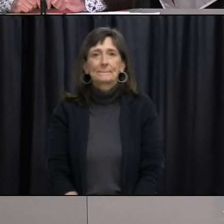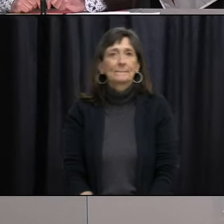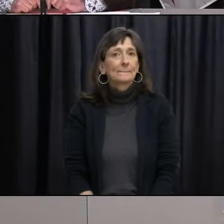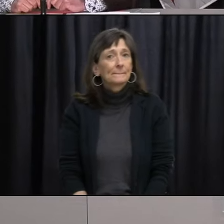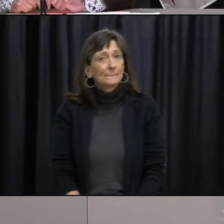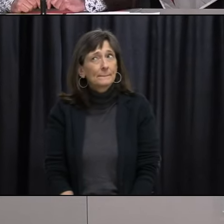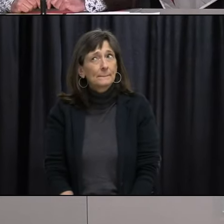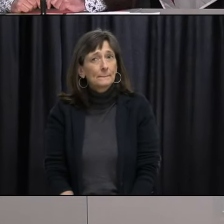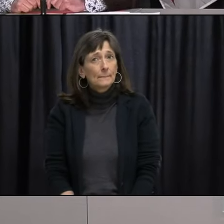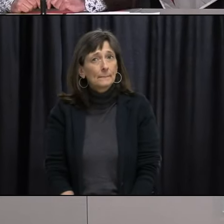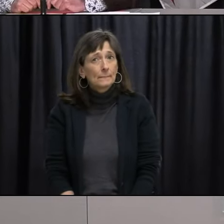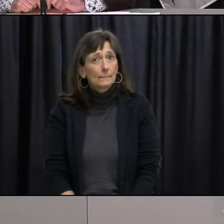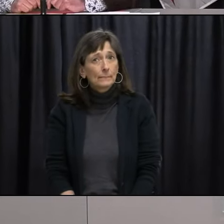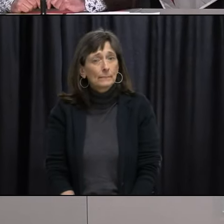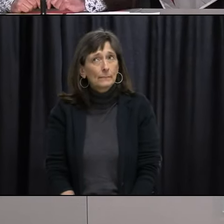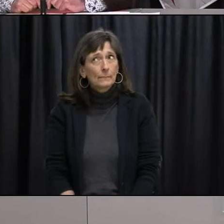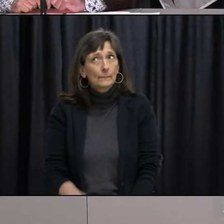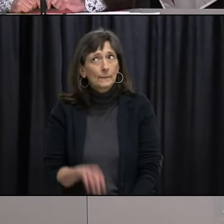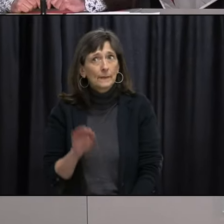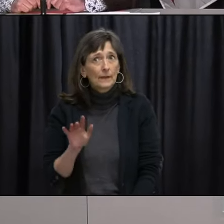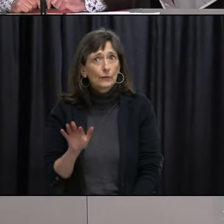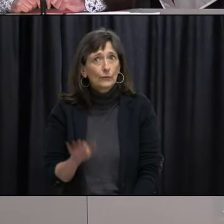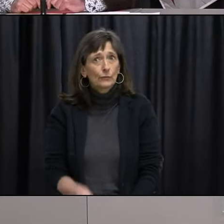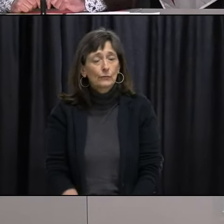Is Peter Jackson on the line, operator?